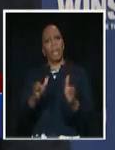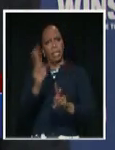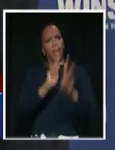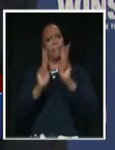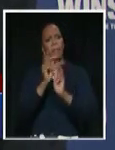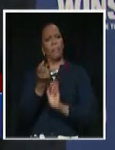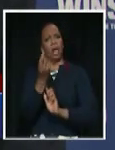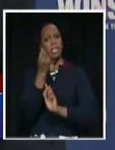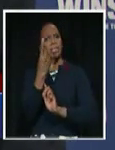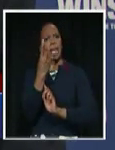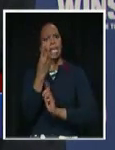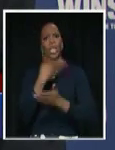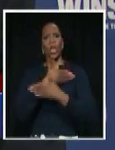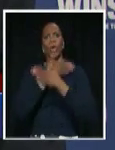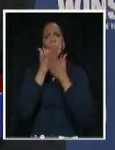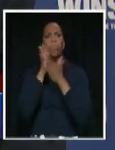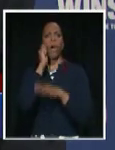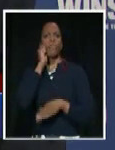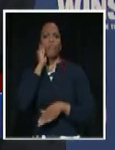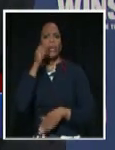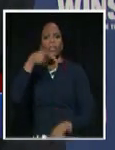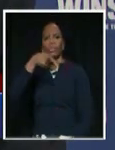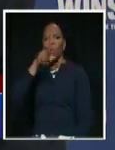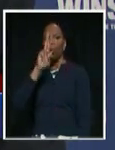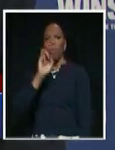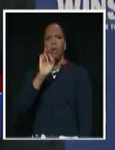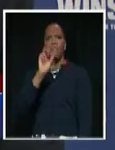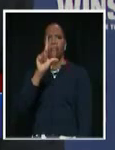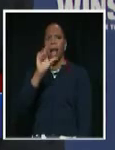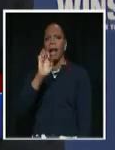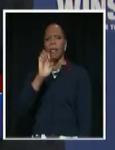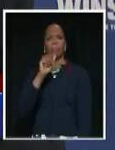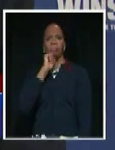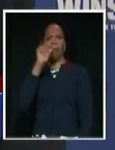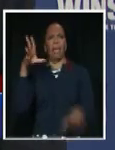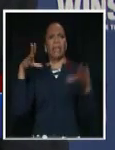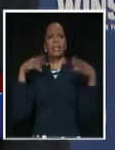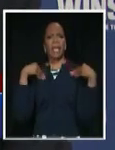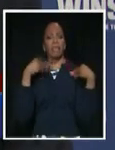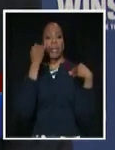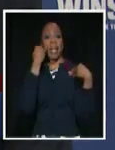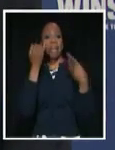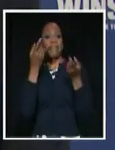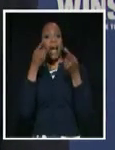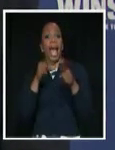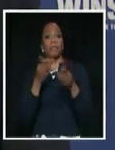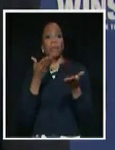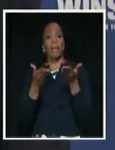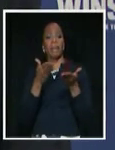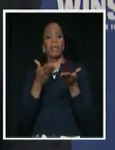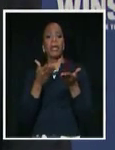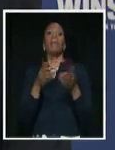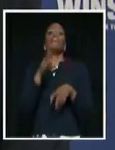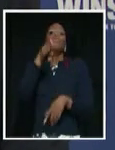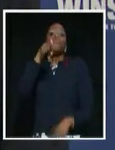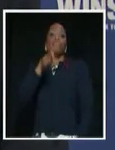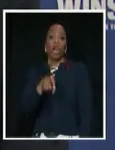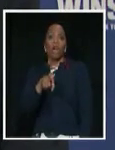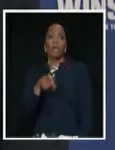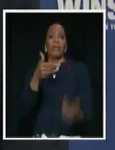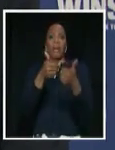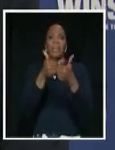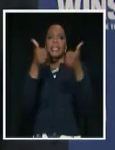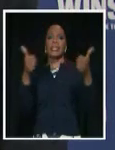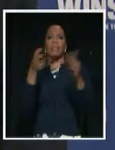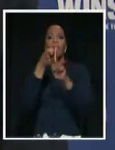no room in this city for racial profiling. And if any cop does racially profile, he should probably be, he should be separated